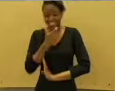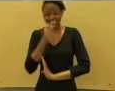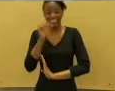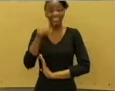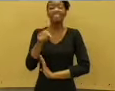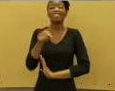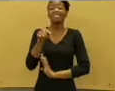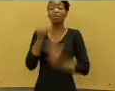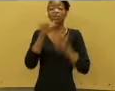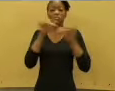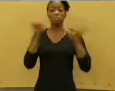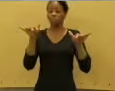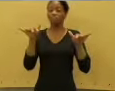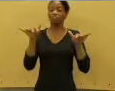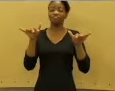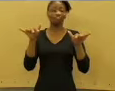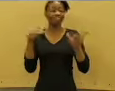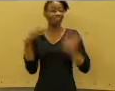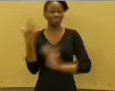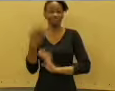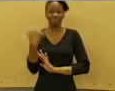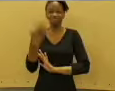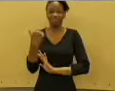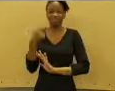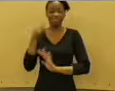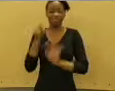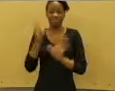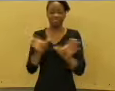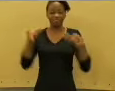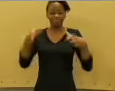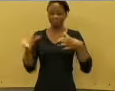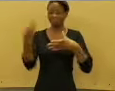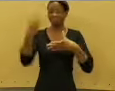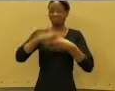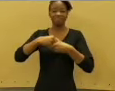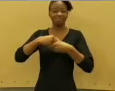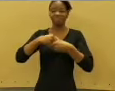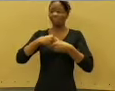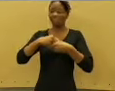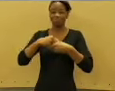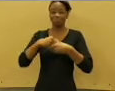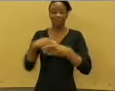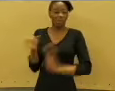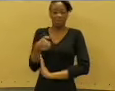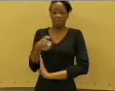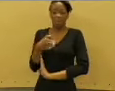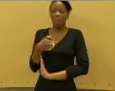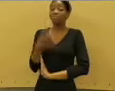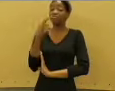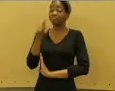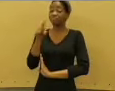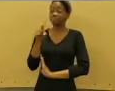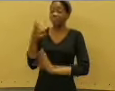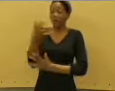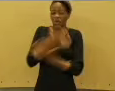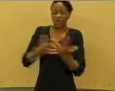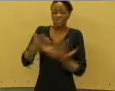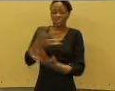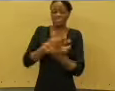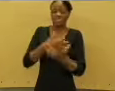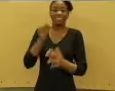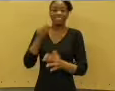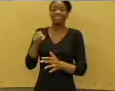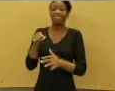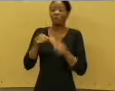with people who are not in these gender-affirming spaces, who aren't in these inclusive spaces, for them, how they were socialized tends to be how